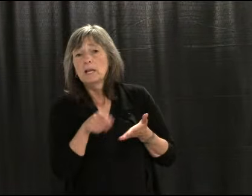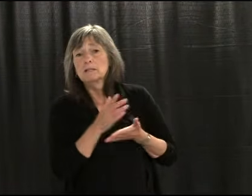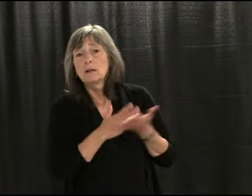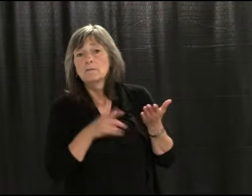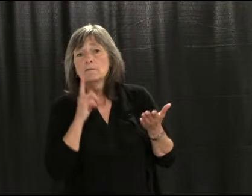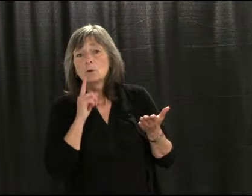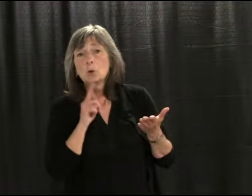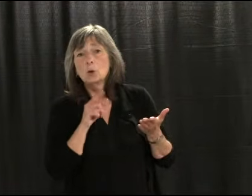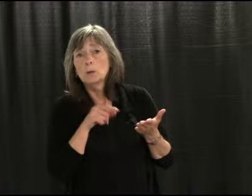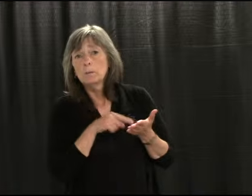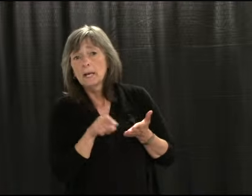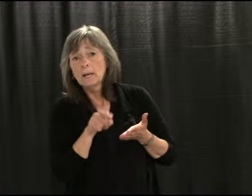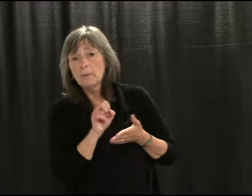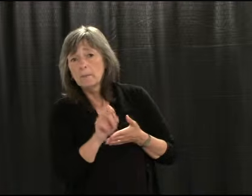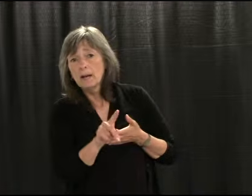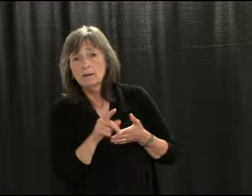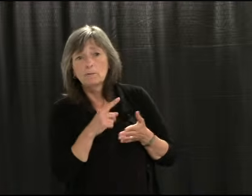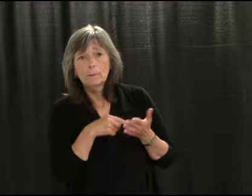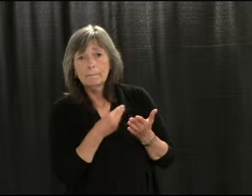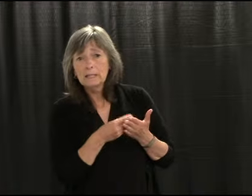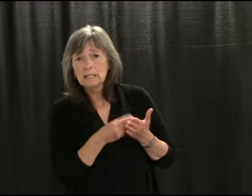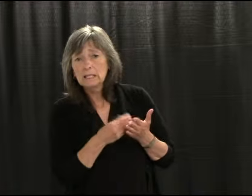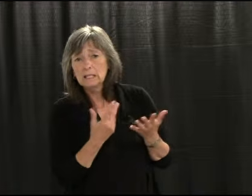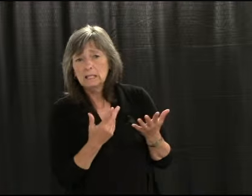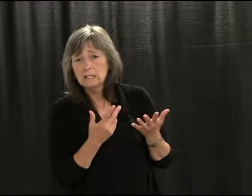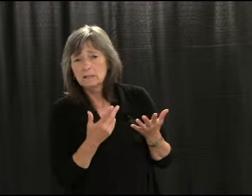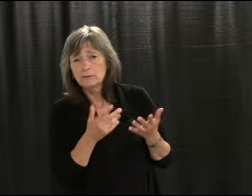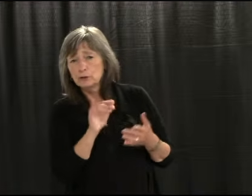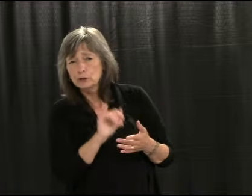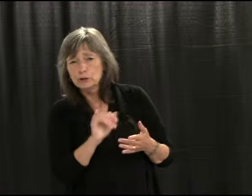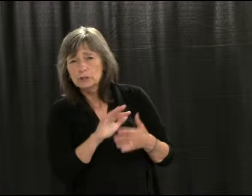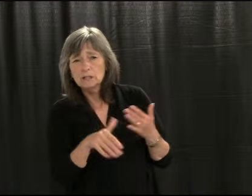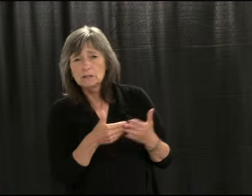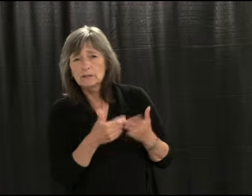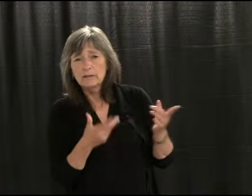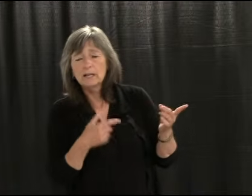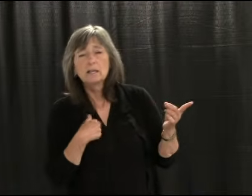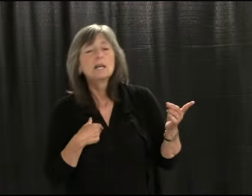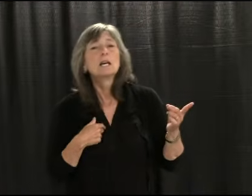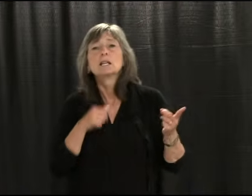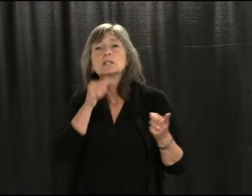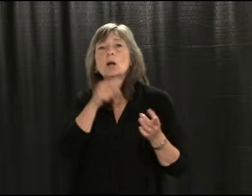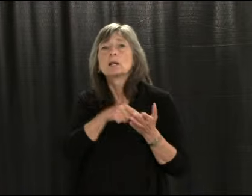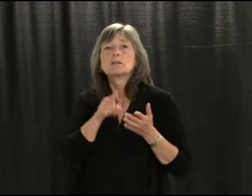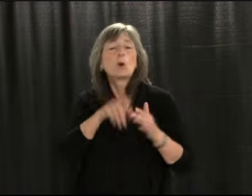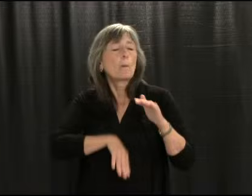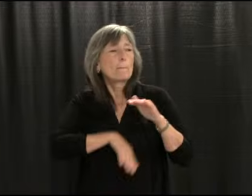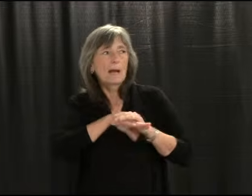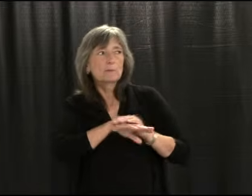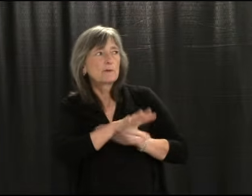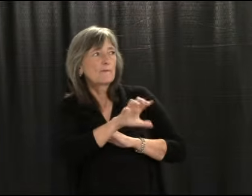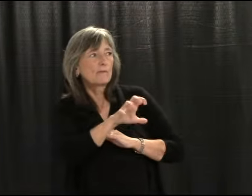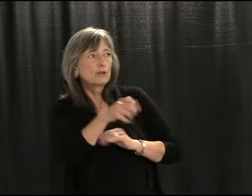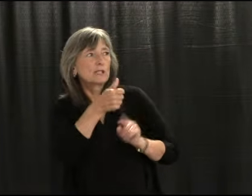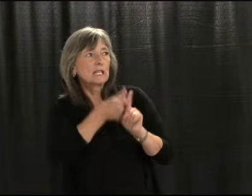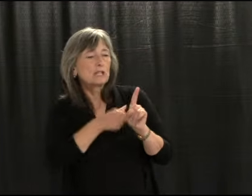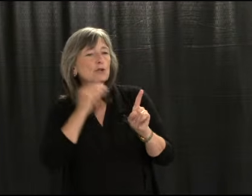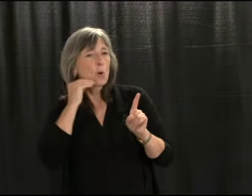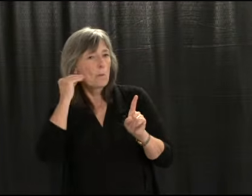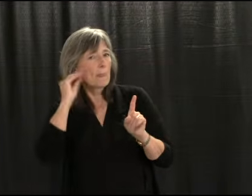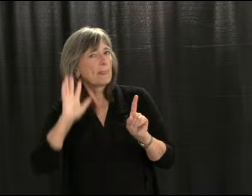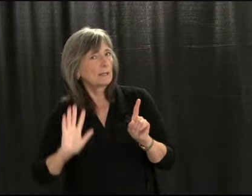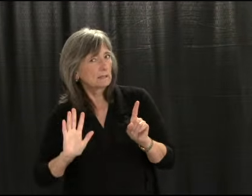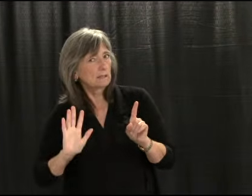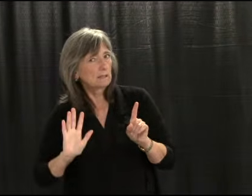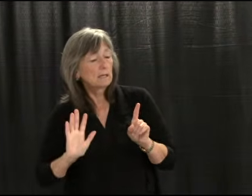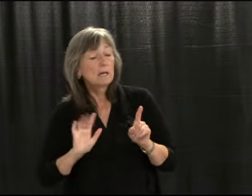for some kind of reimbursement. Do you have any dollars, like what amounts might be? So it wouldn't be necessarily reimbursement. It's $500 for every home. Potentially